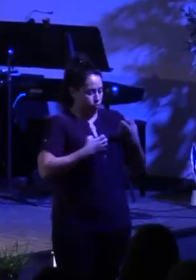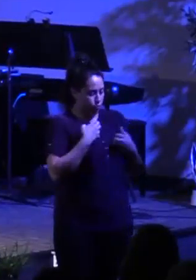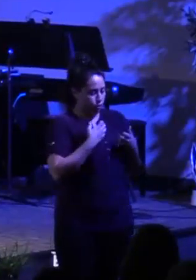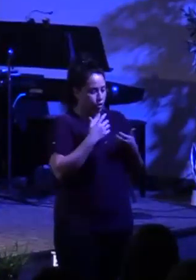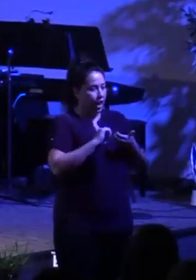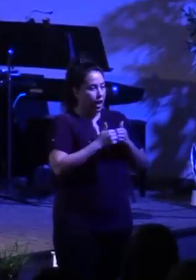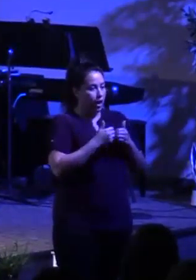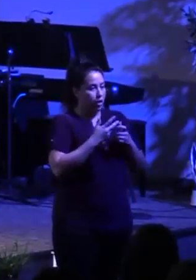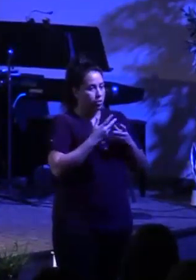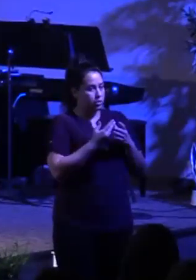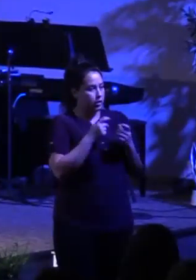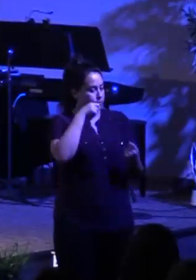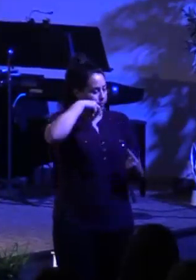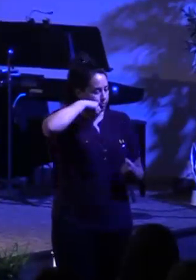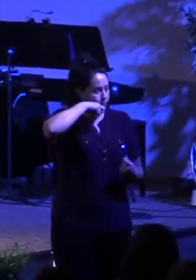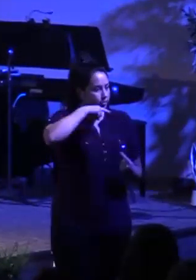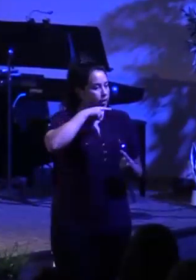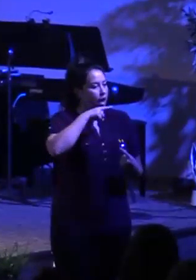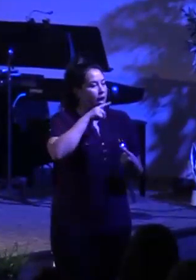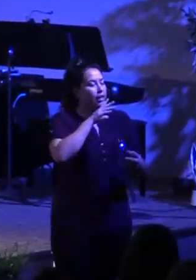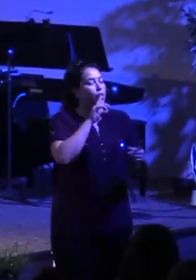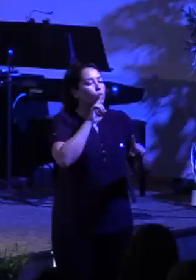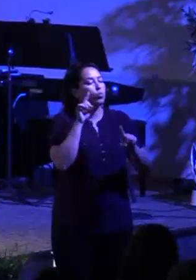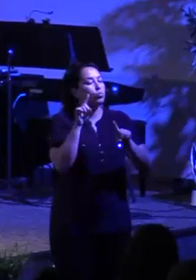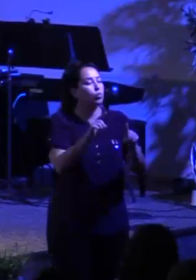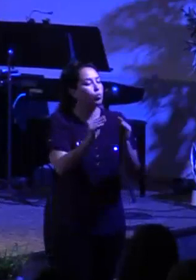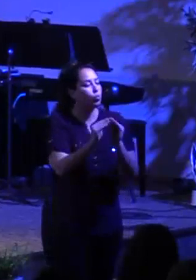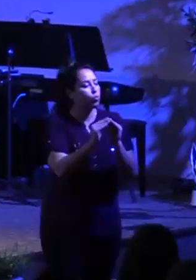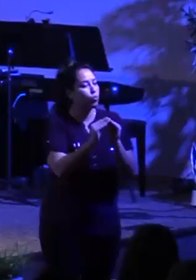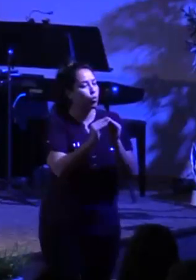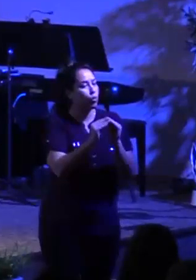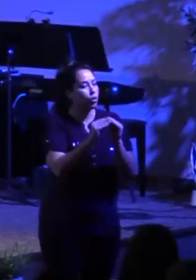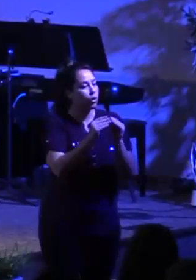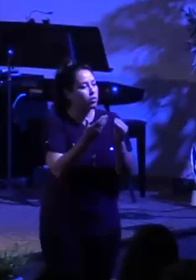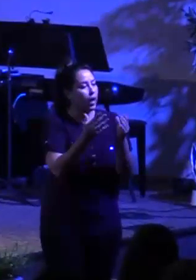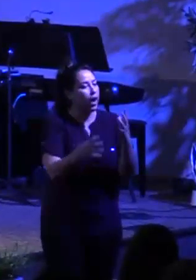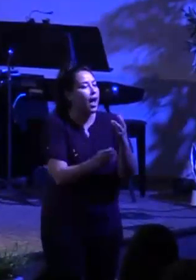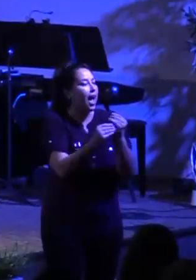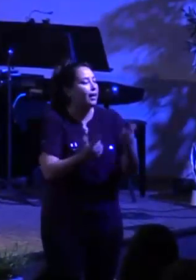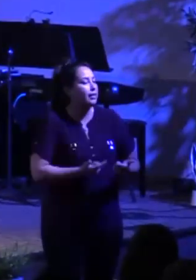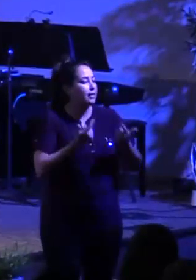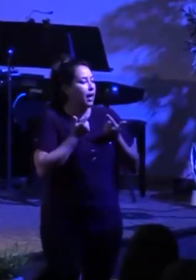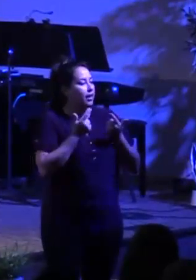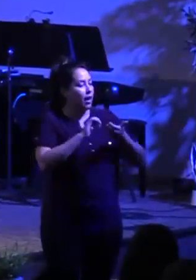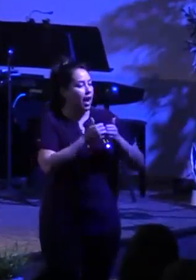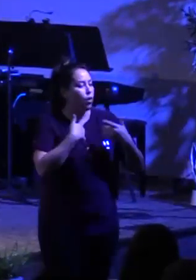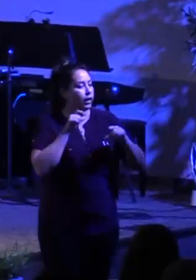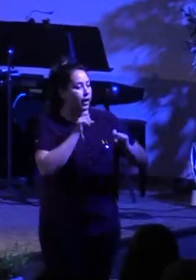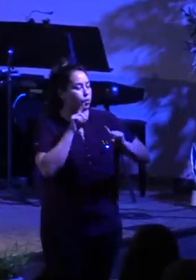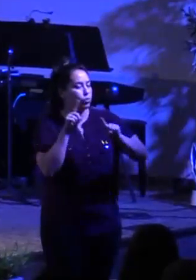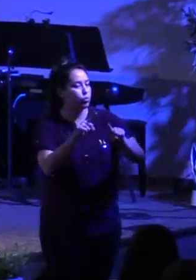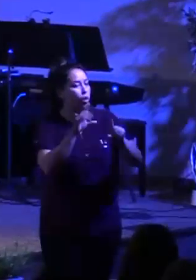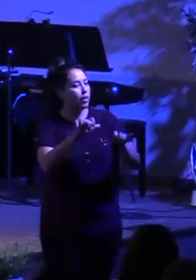interpret them in a way that is life-giving, constructive, that we can actually do something about. That is the